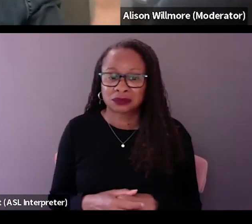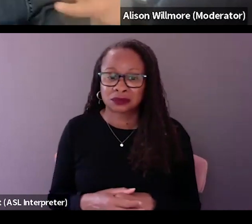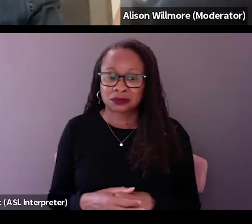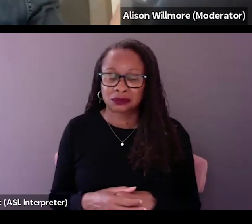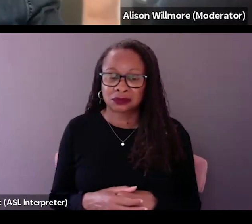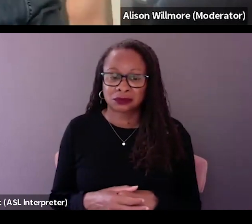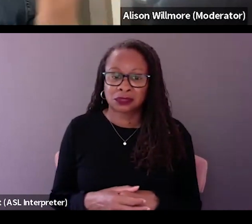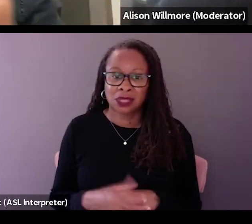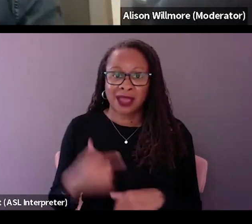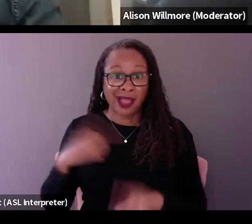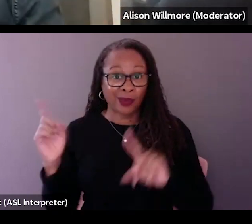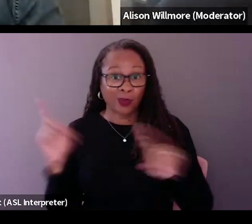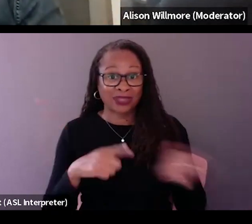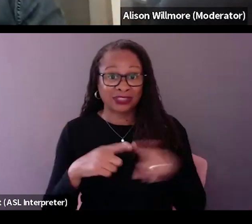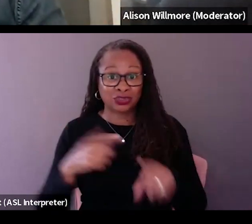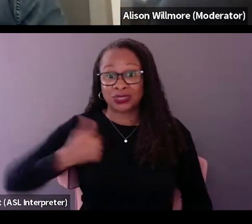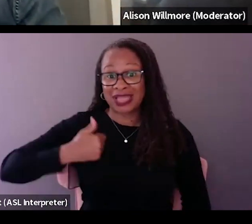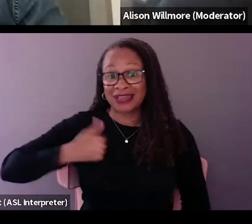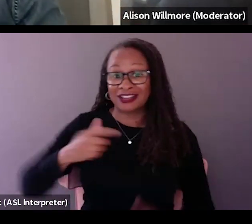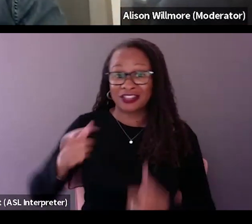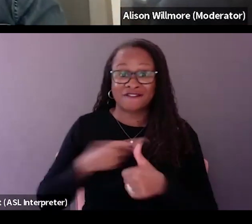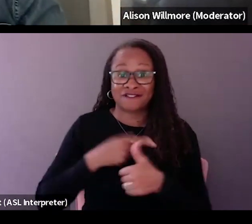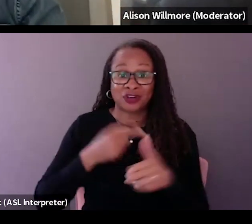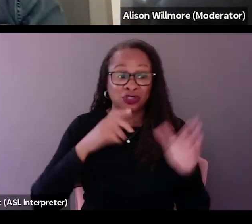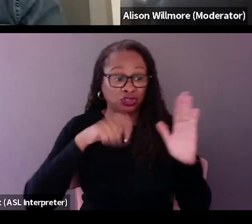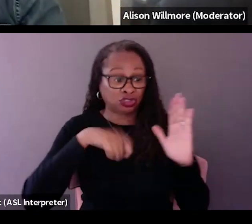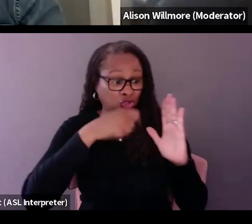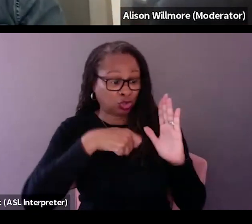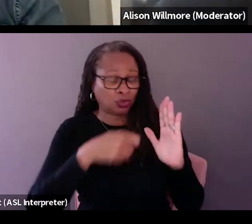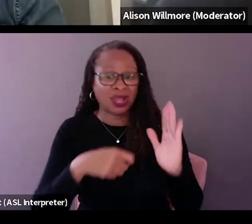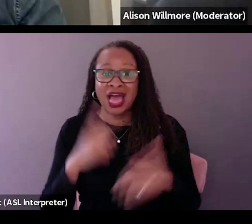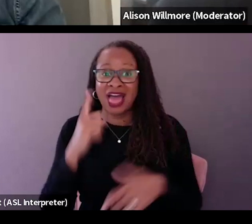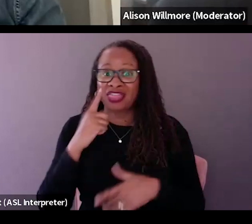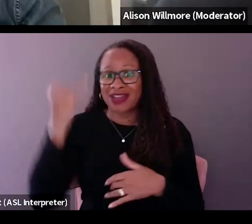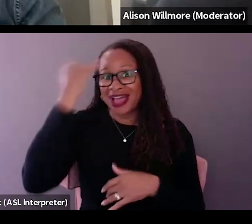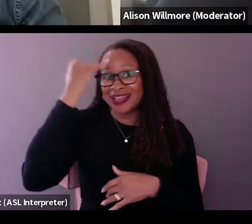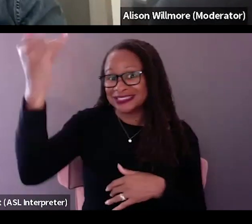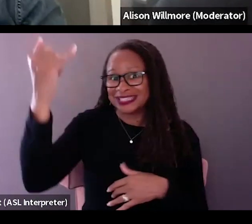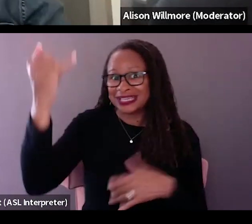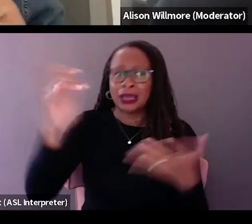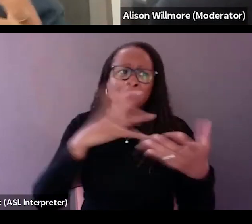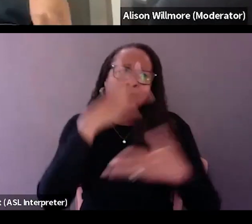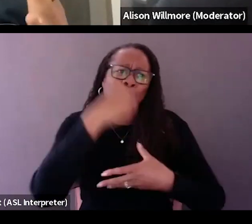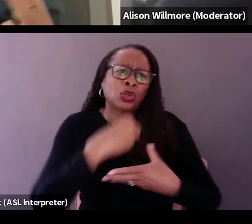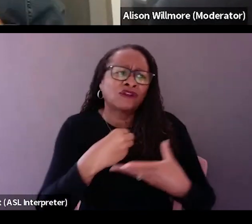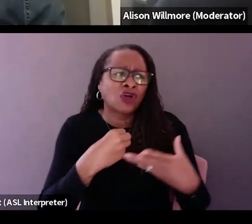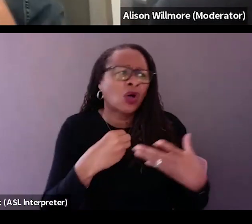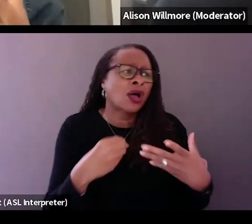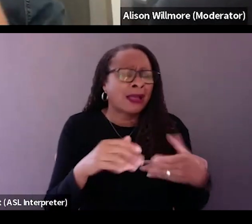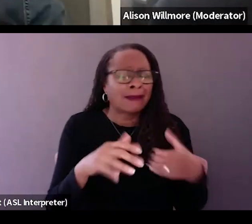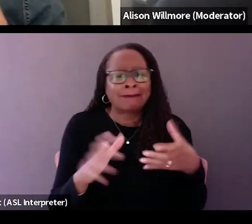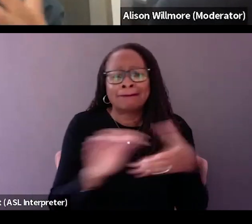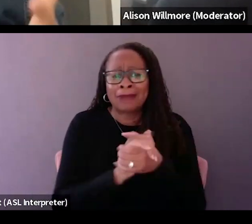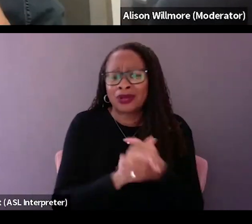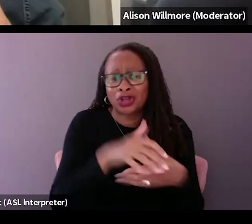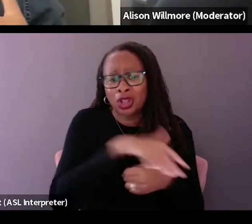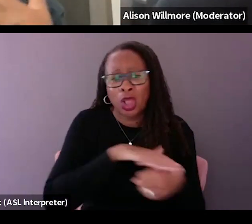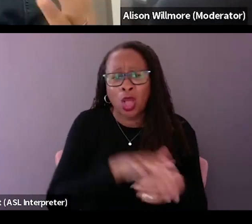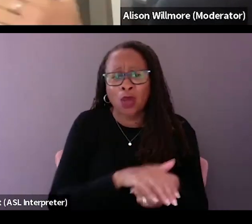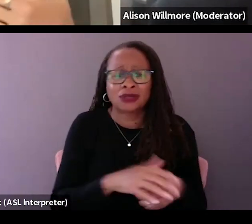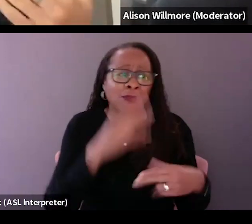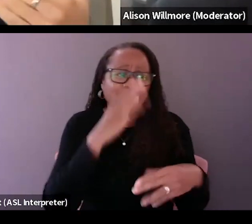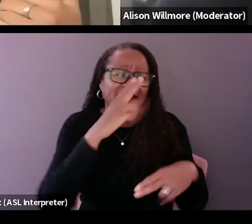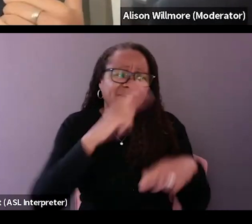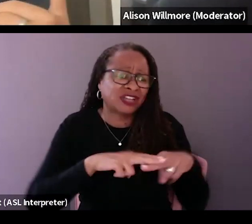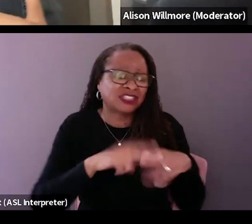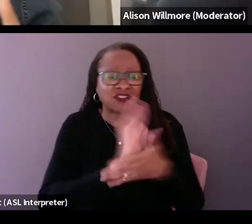notion. I'm like, oh, how beautiful. She married a local. Like, this is going to be so fun to film from documentary 101,